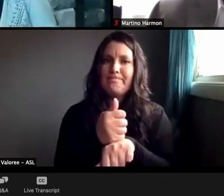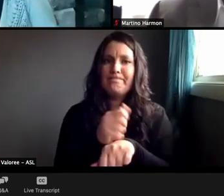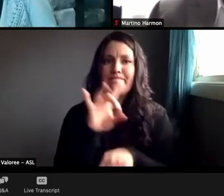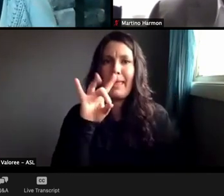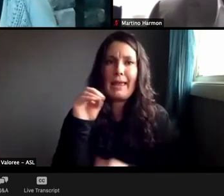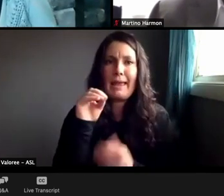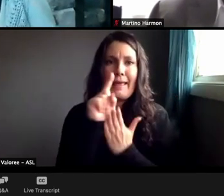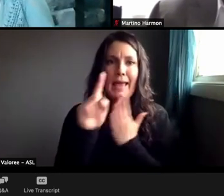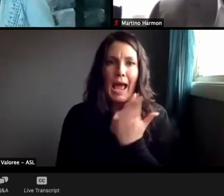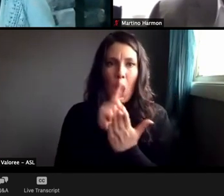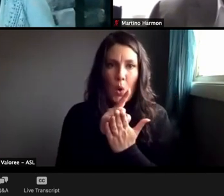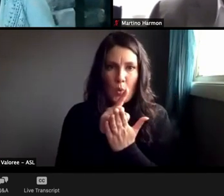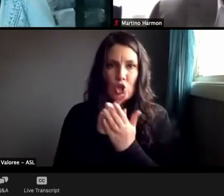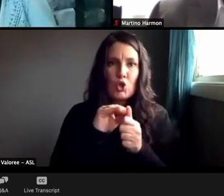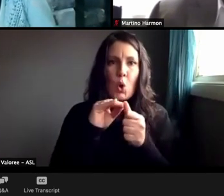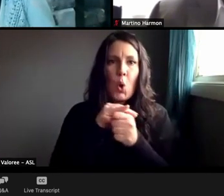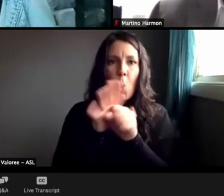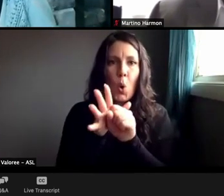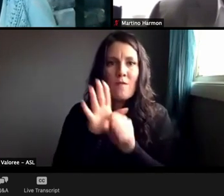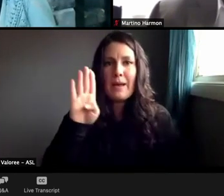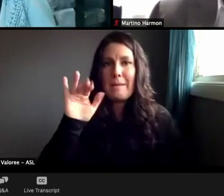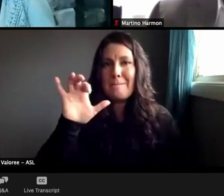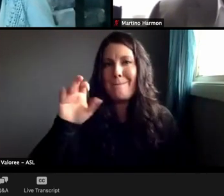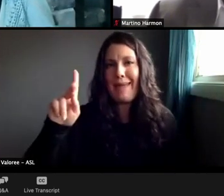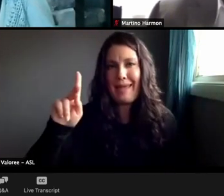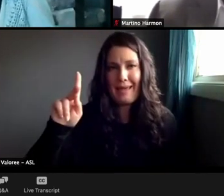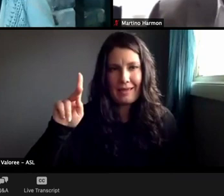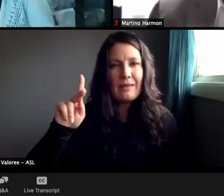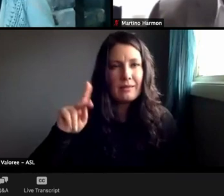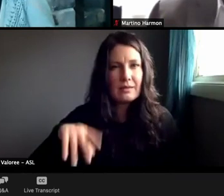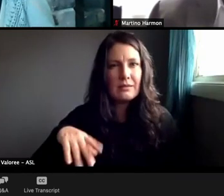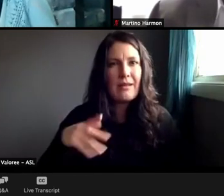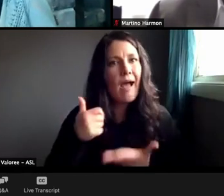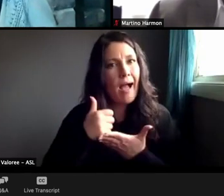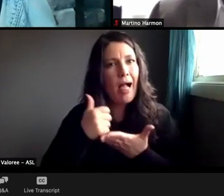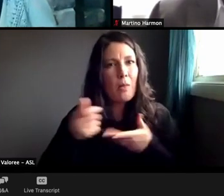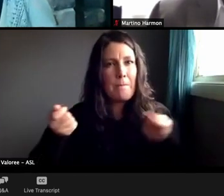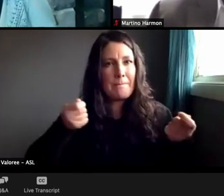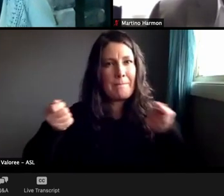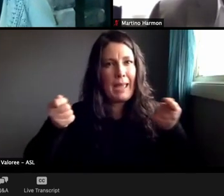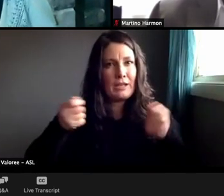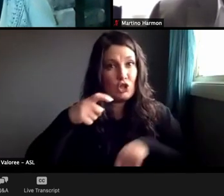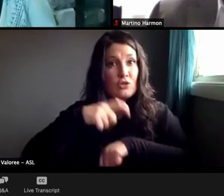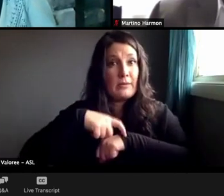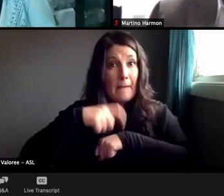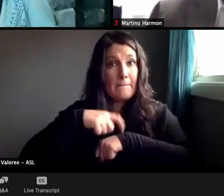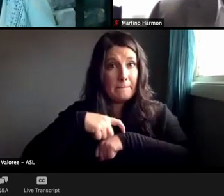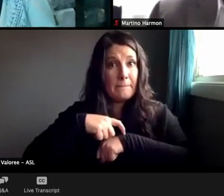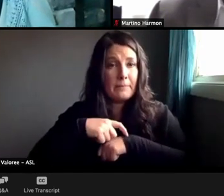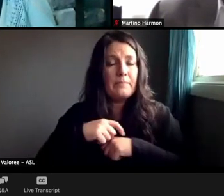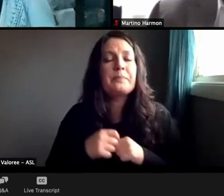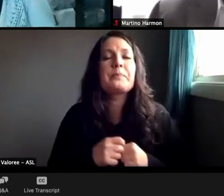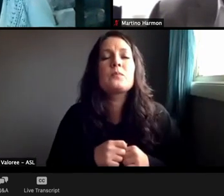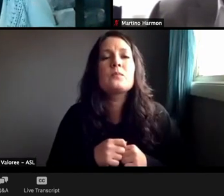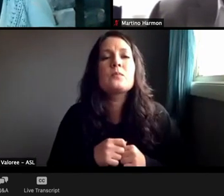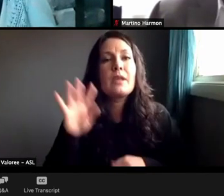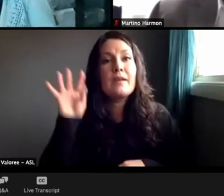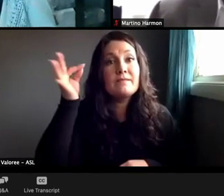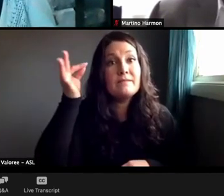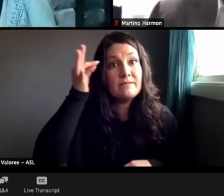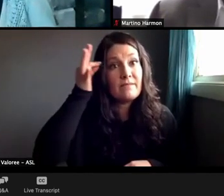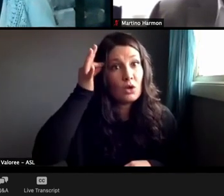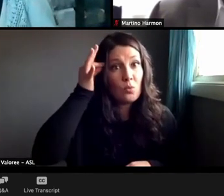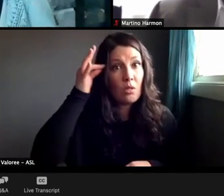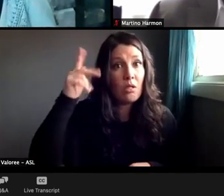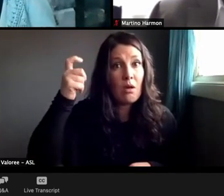time for individuals to help you all with managing time. In addition, the federal government, through